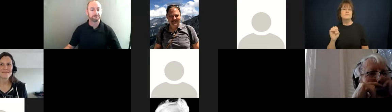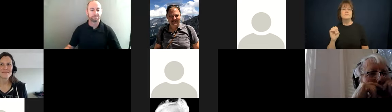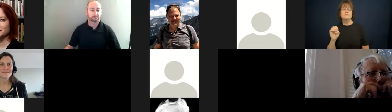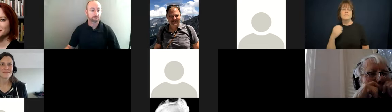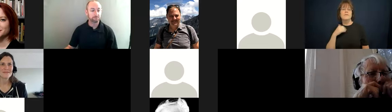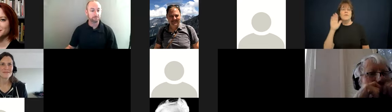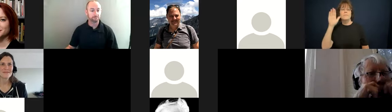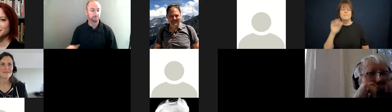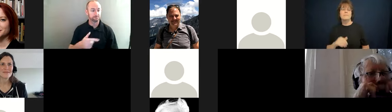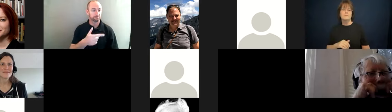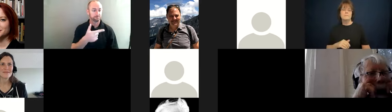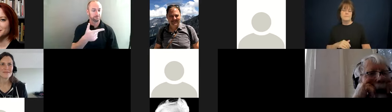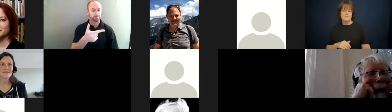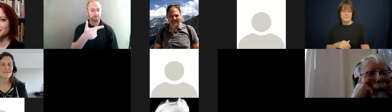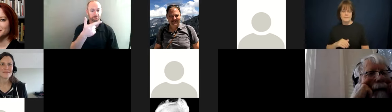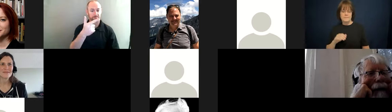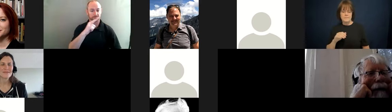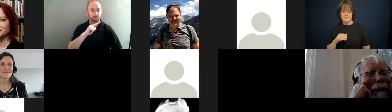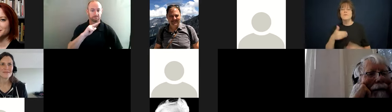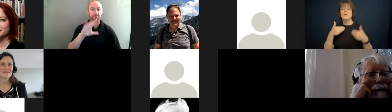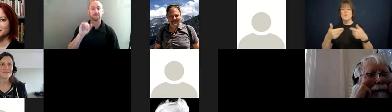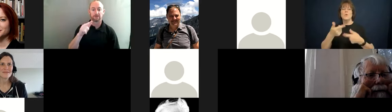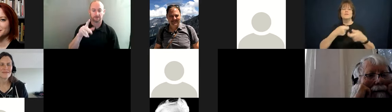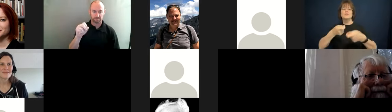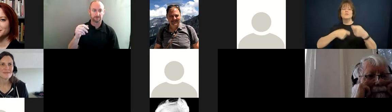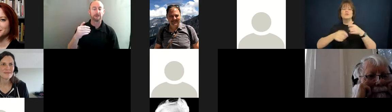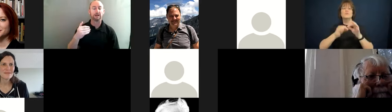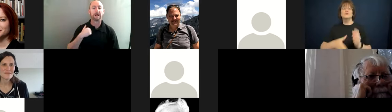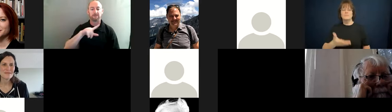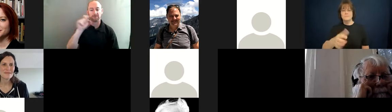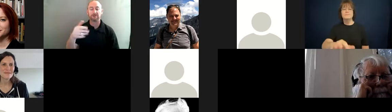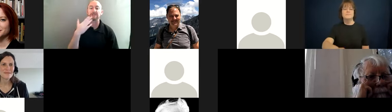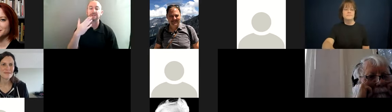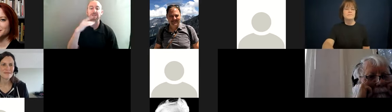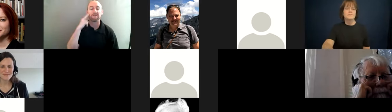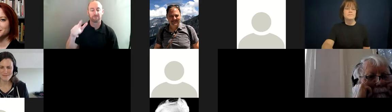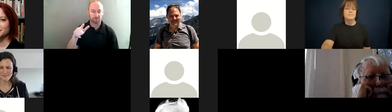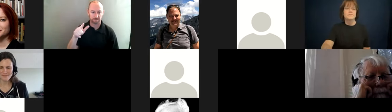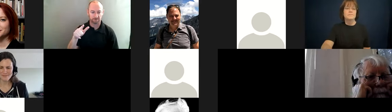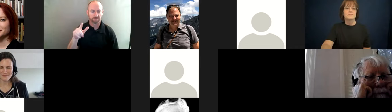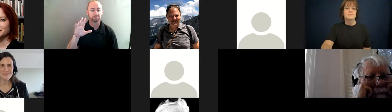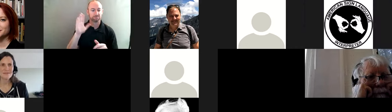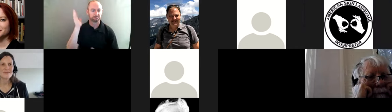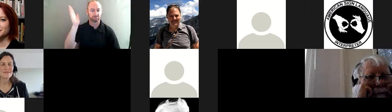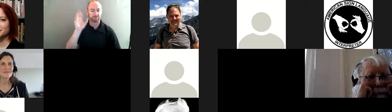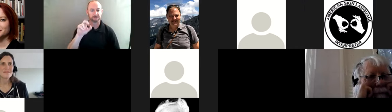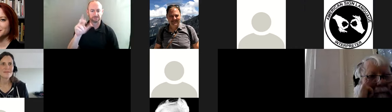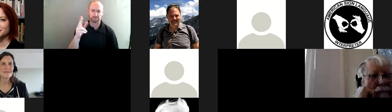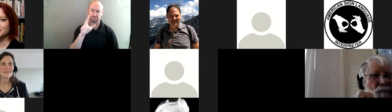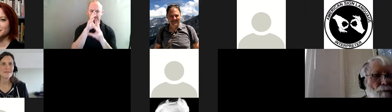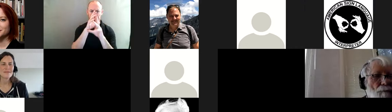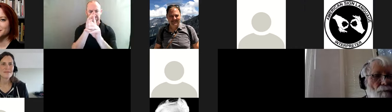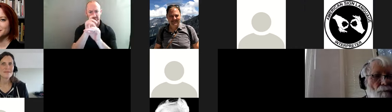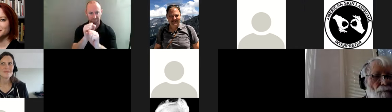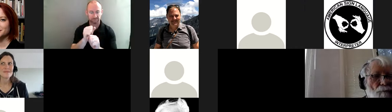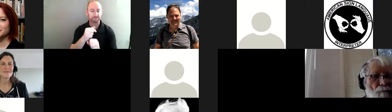her hand raised. I do. Thank you, Doug. Thank you so much for that talk, Sarah. Super interesting. So